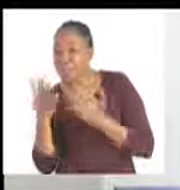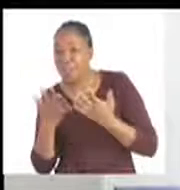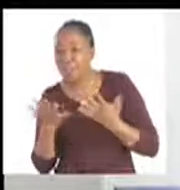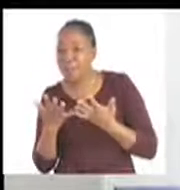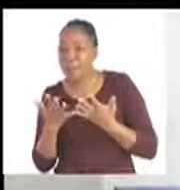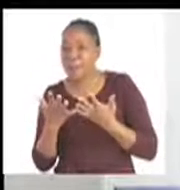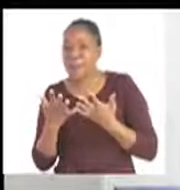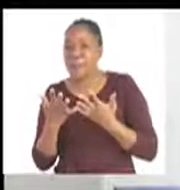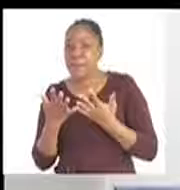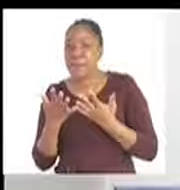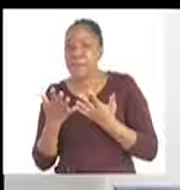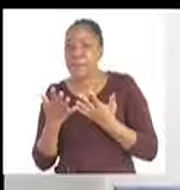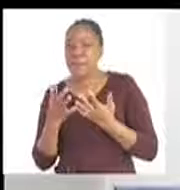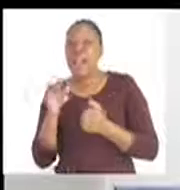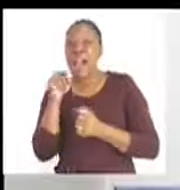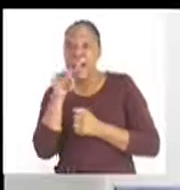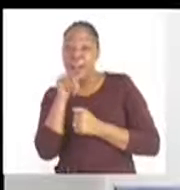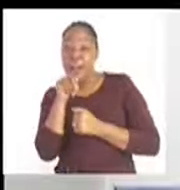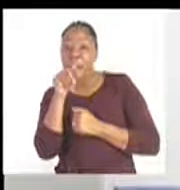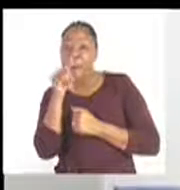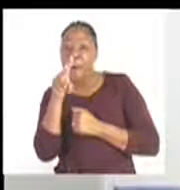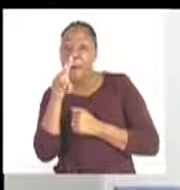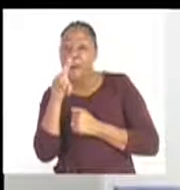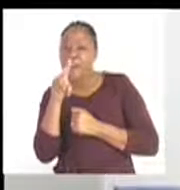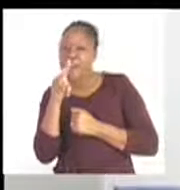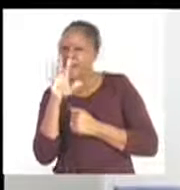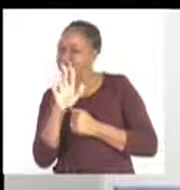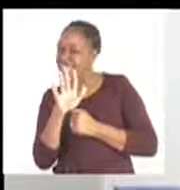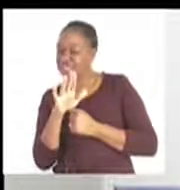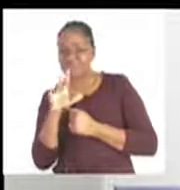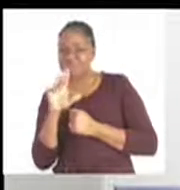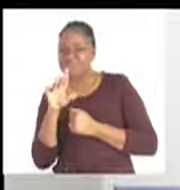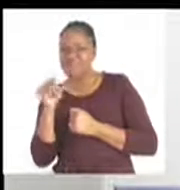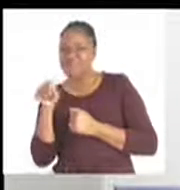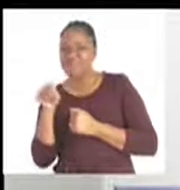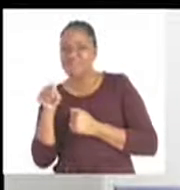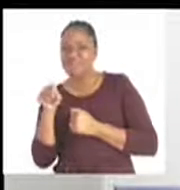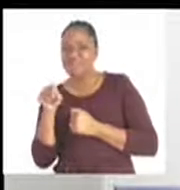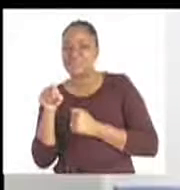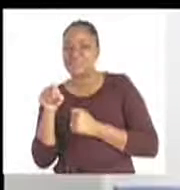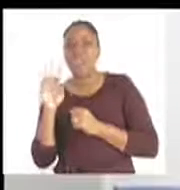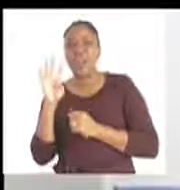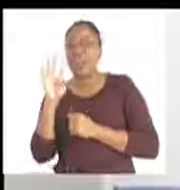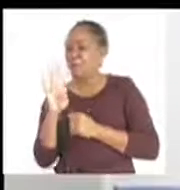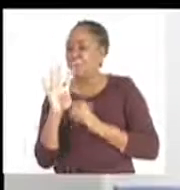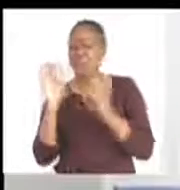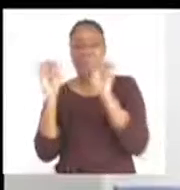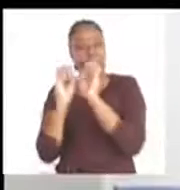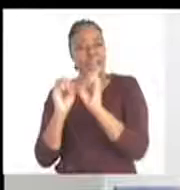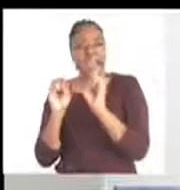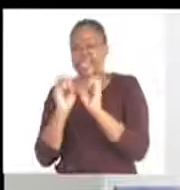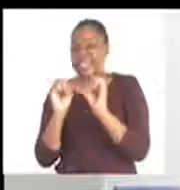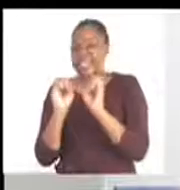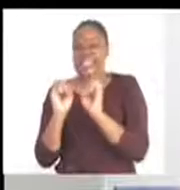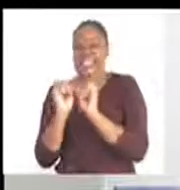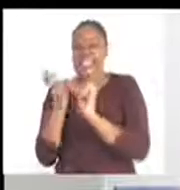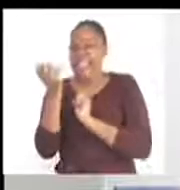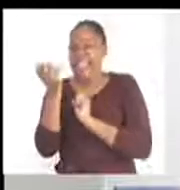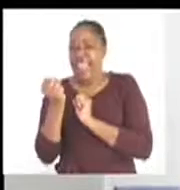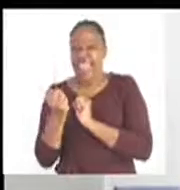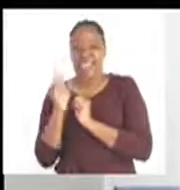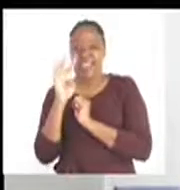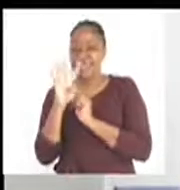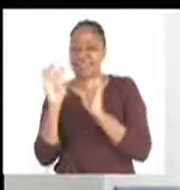Nope. That's a 5. There's no 4 there. Oh no, I don't have